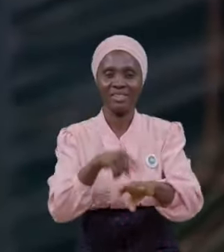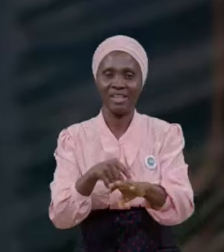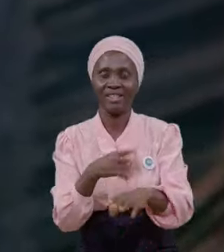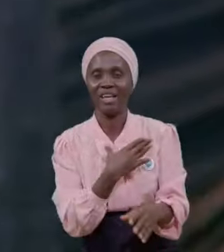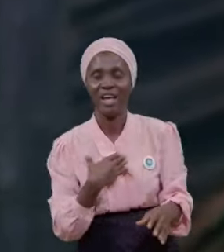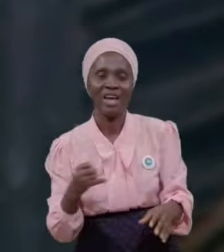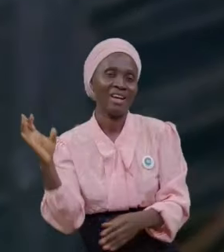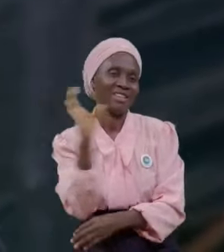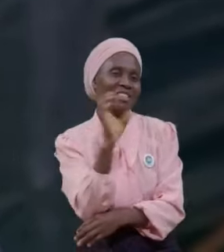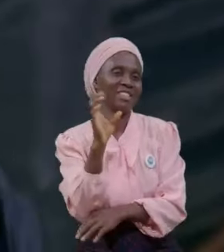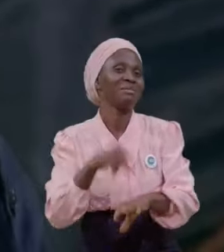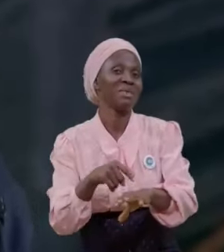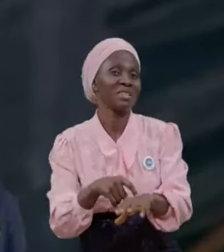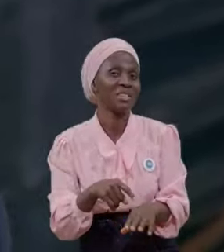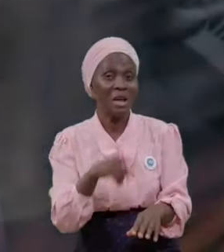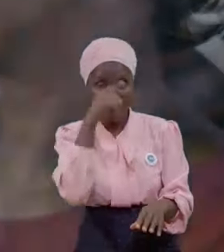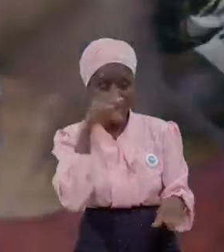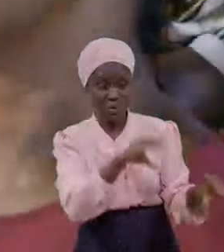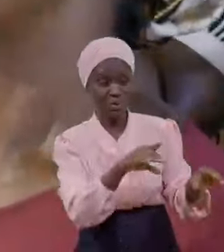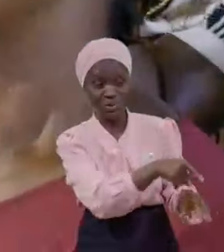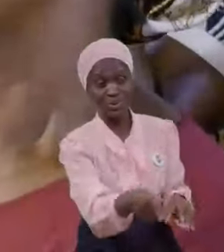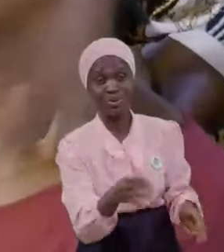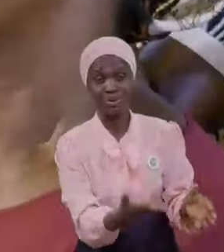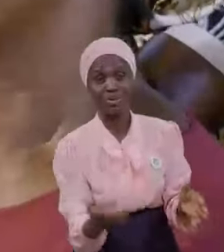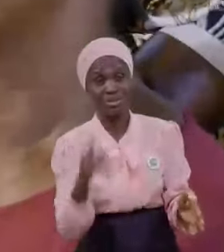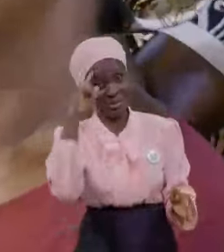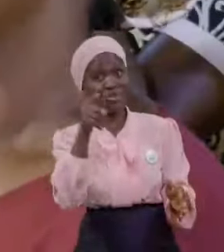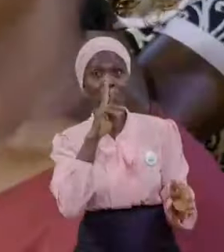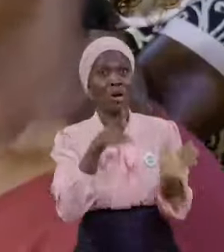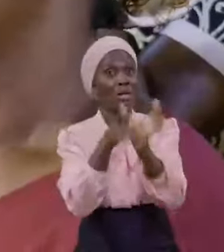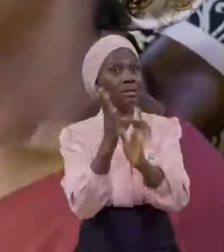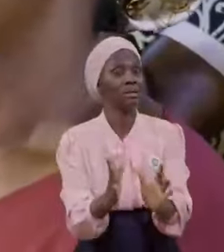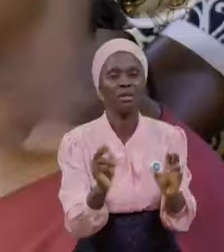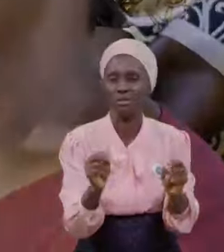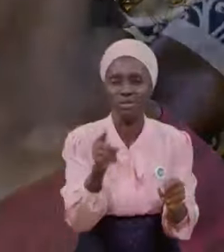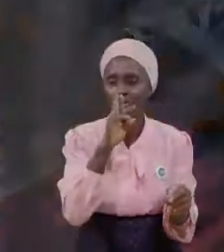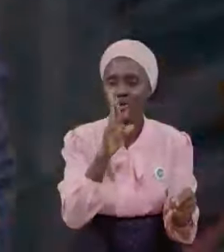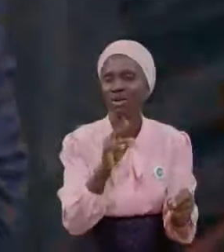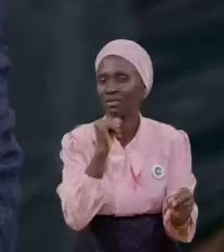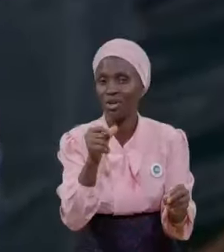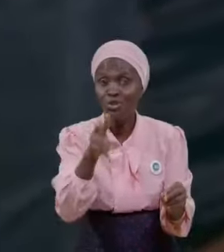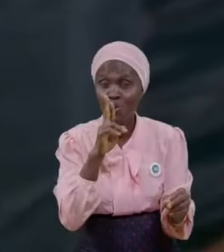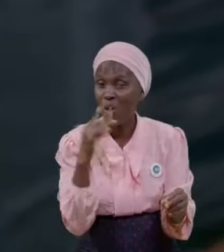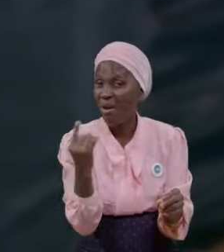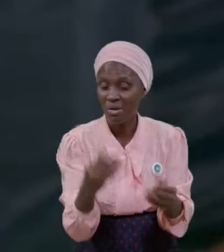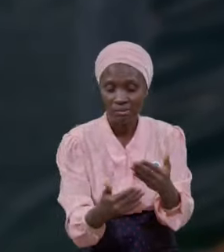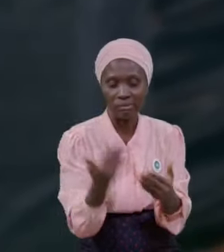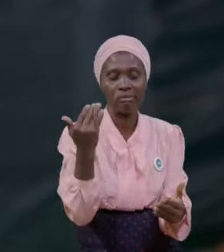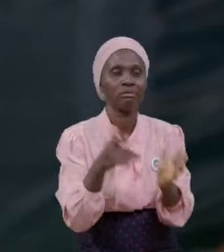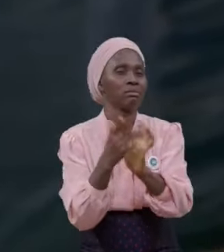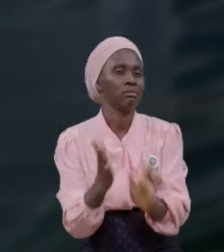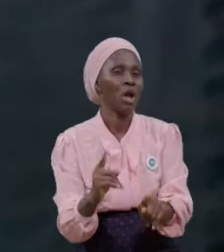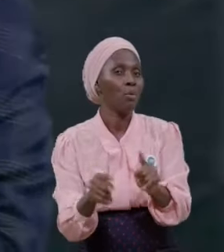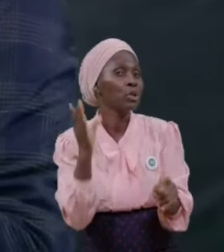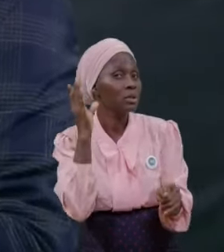No, you are not. You are almost a Christian. But now you hear the word of God and you say,